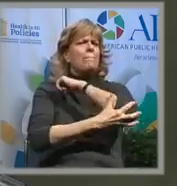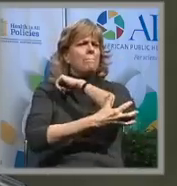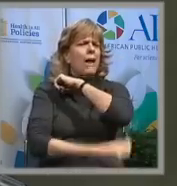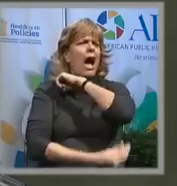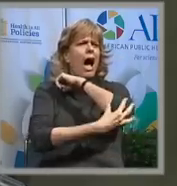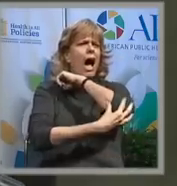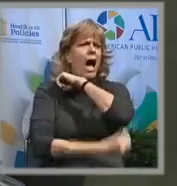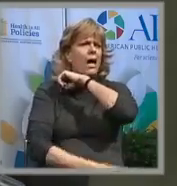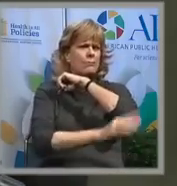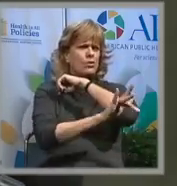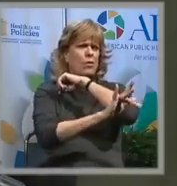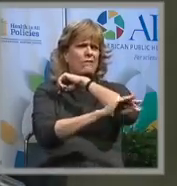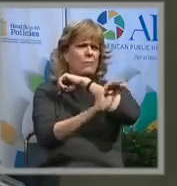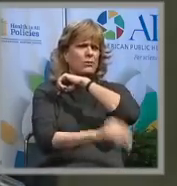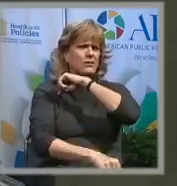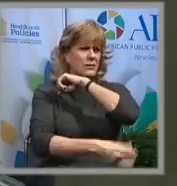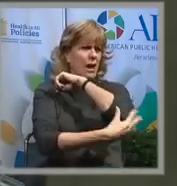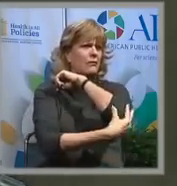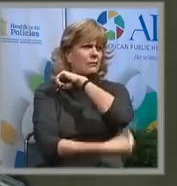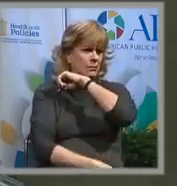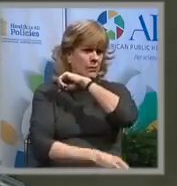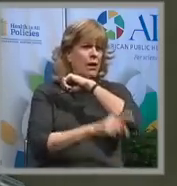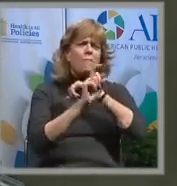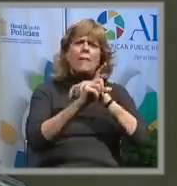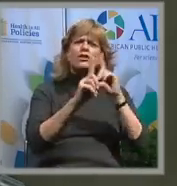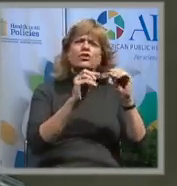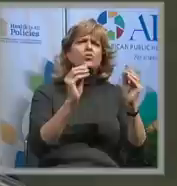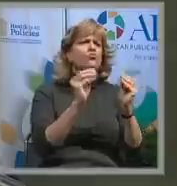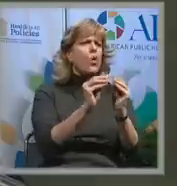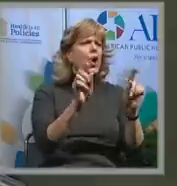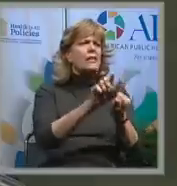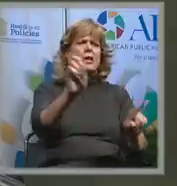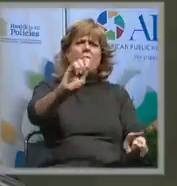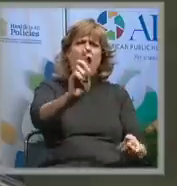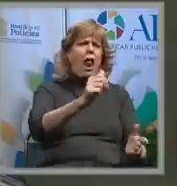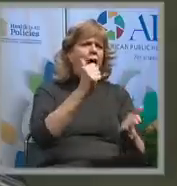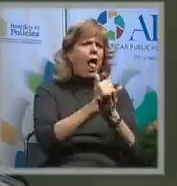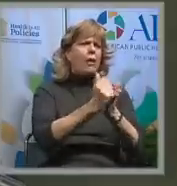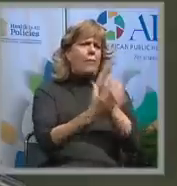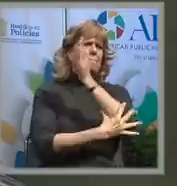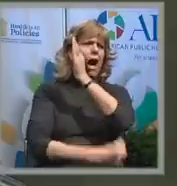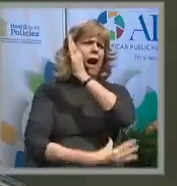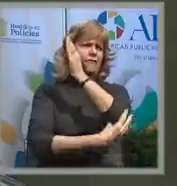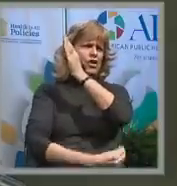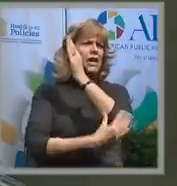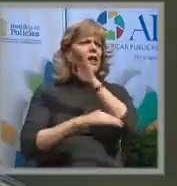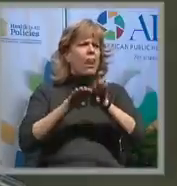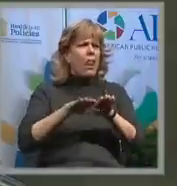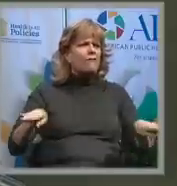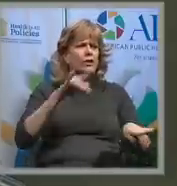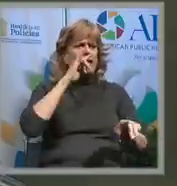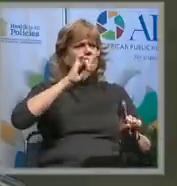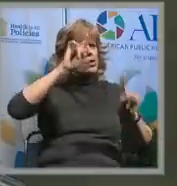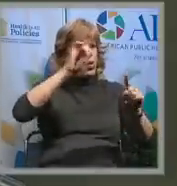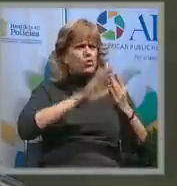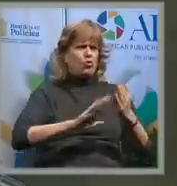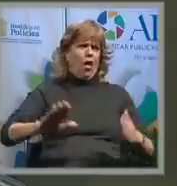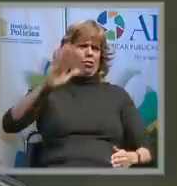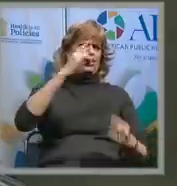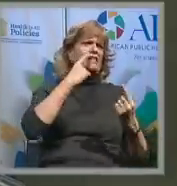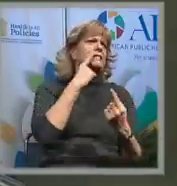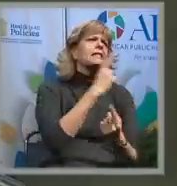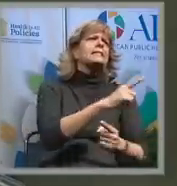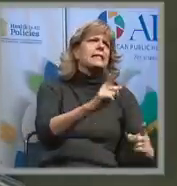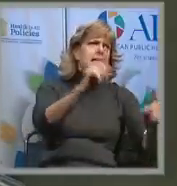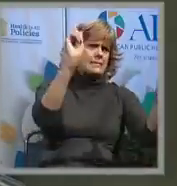quarter income-wise. We must do more as a democracy to help children at the bottom of our society. It is critical that we